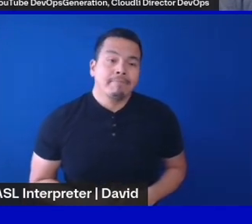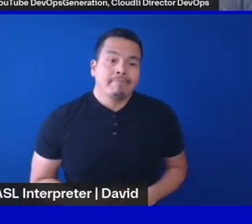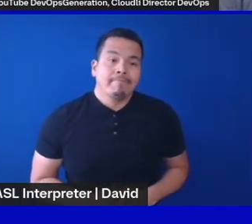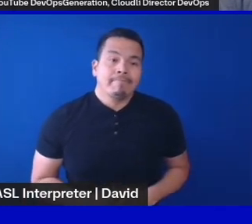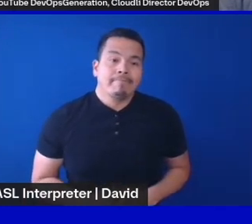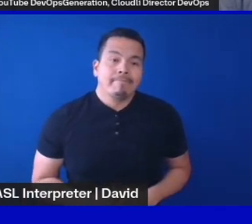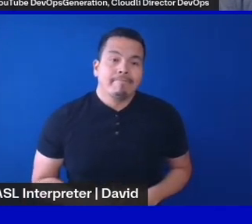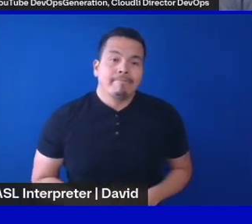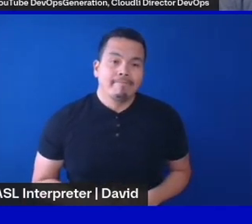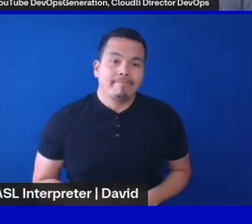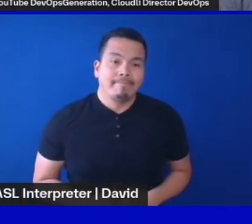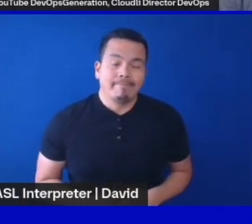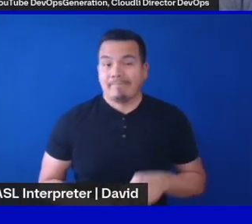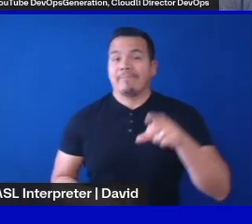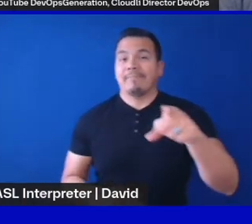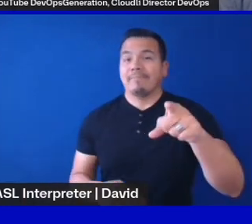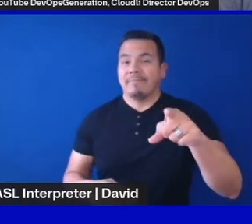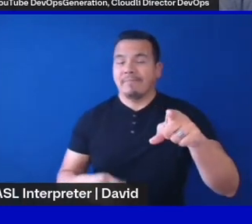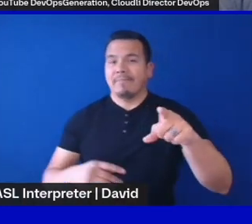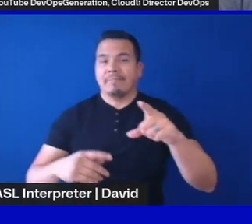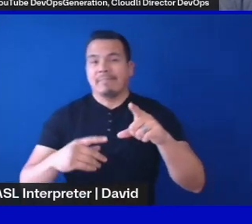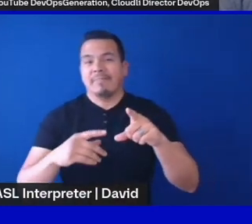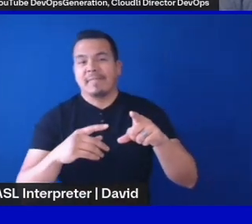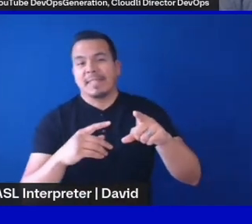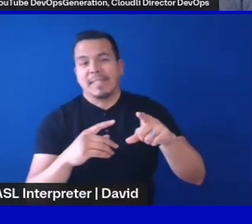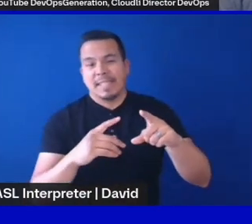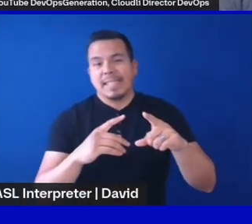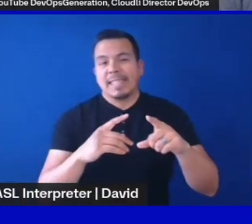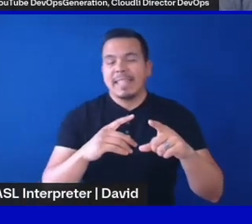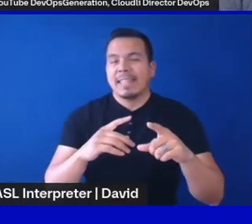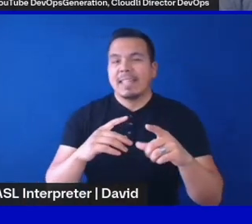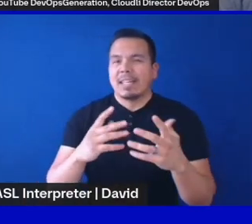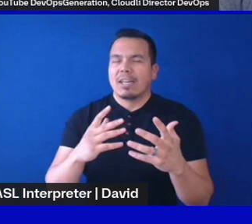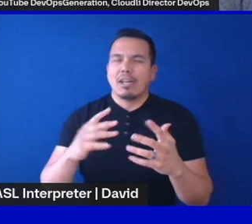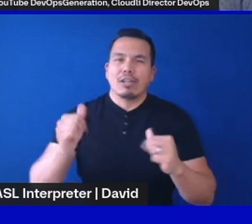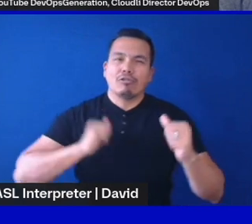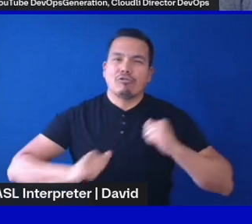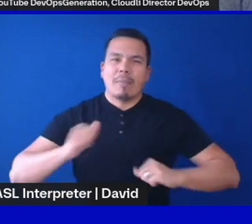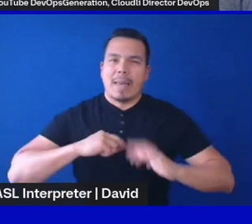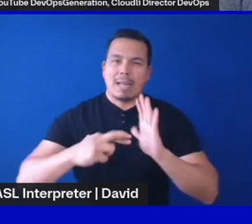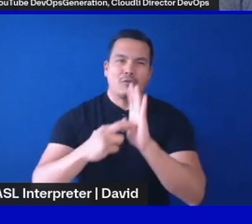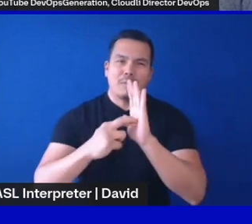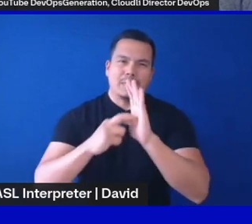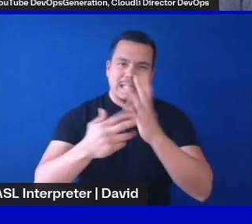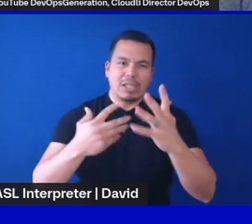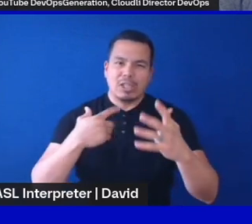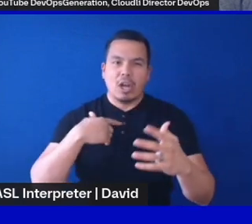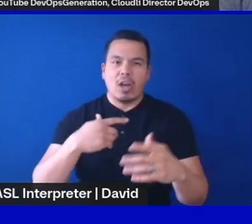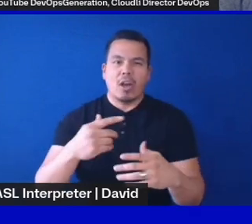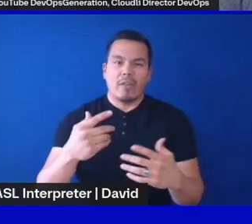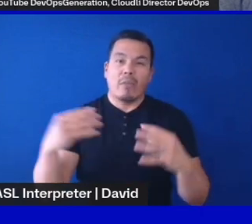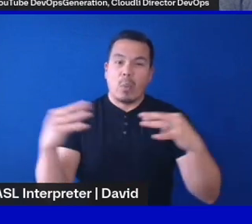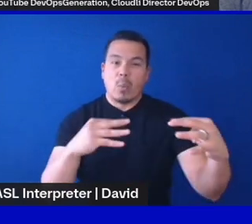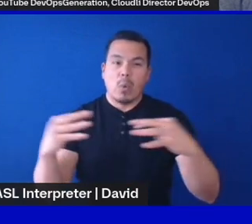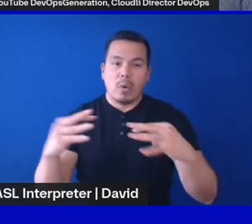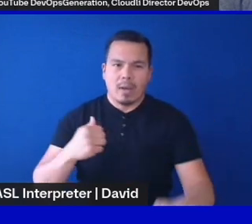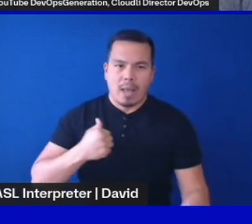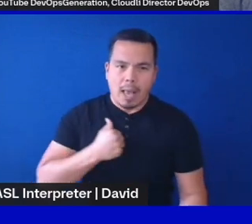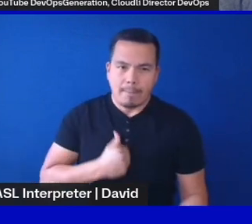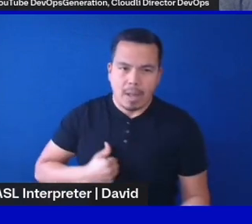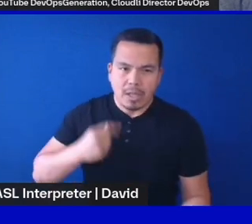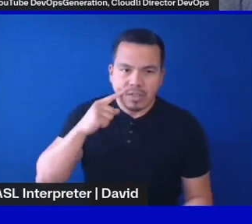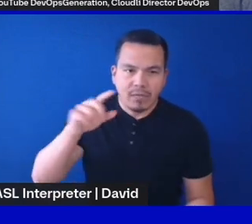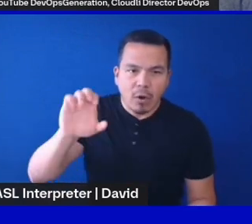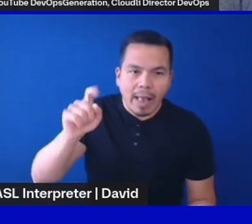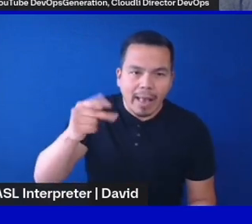So the following is a dramatic representation of the turf war that followed, and apologies to Ethel Merman, Doris Day, and to anyone